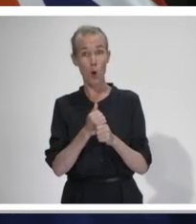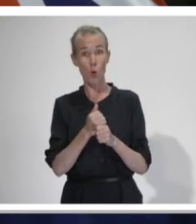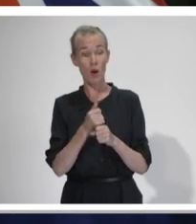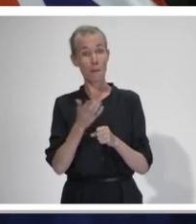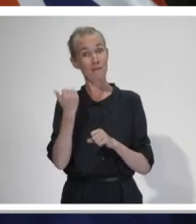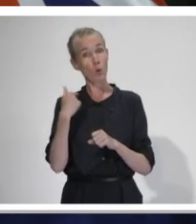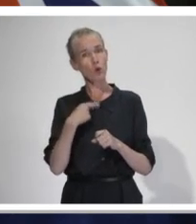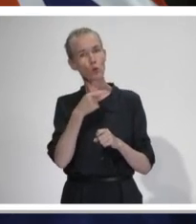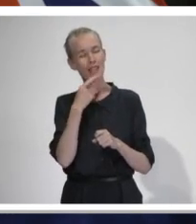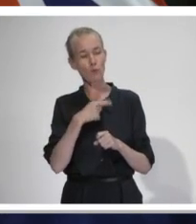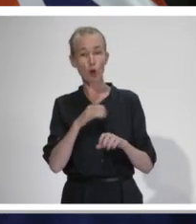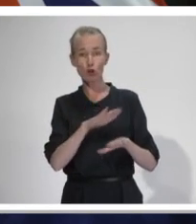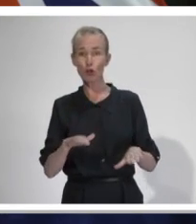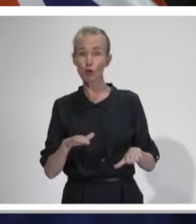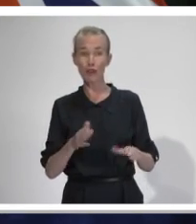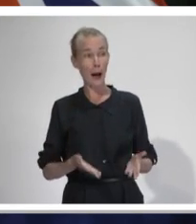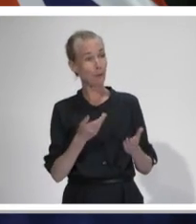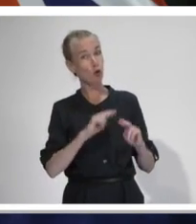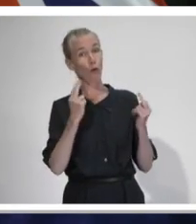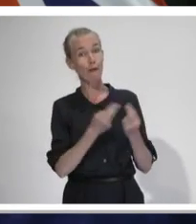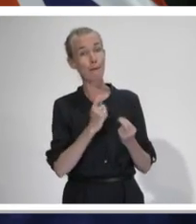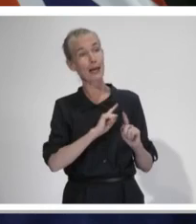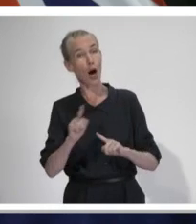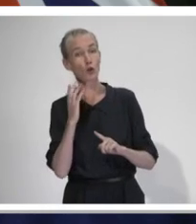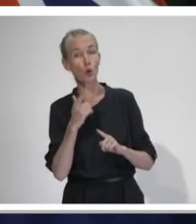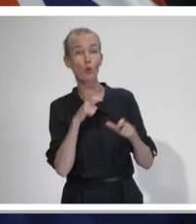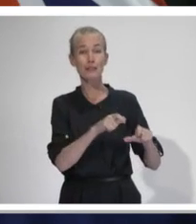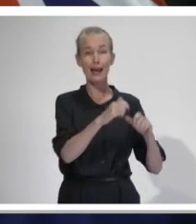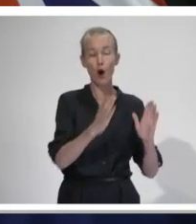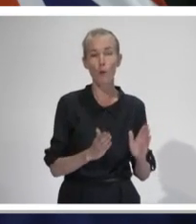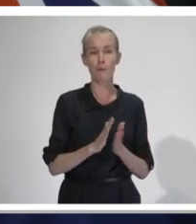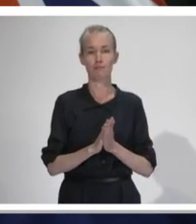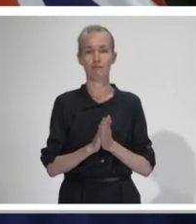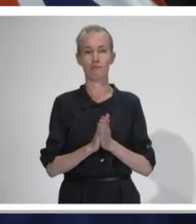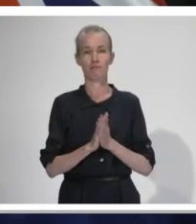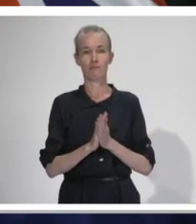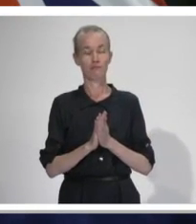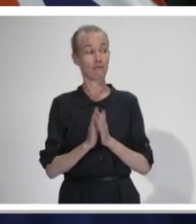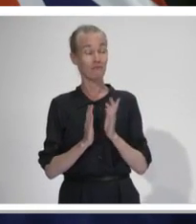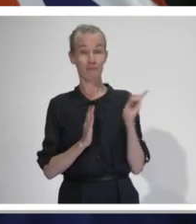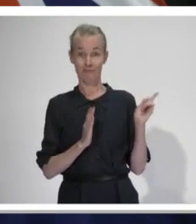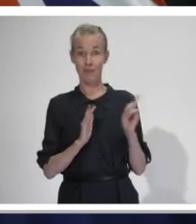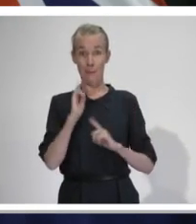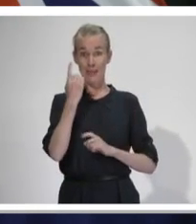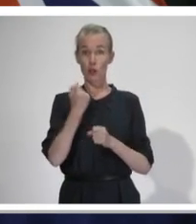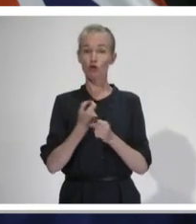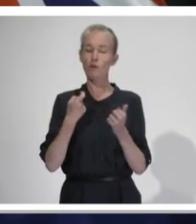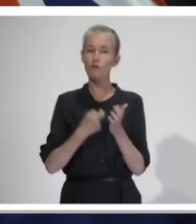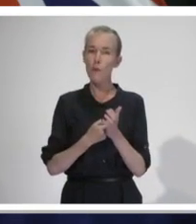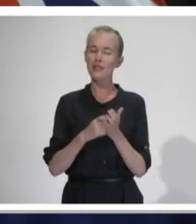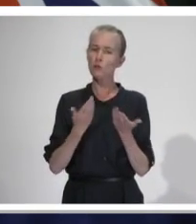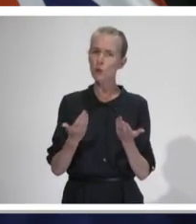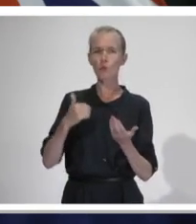is to hear from those who are at the coalface or the chalk face and make sure that we structure this in such a way that it does work